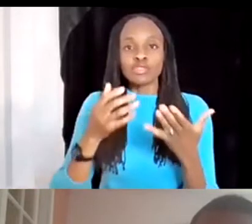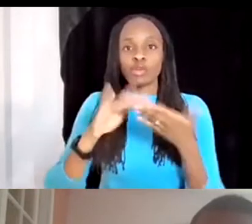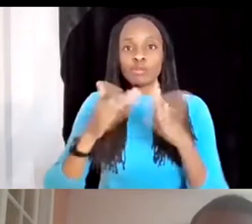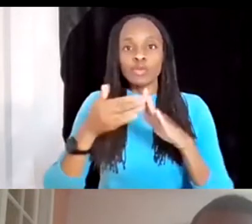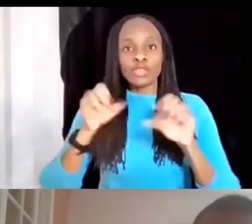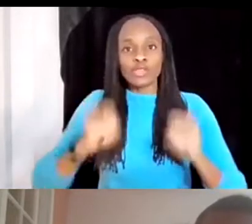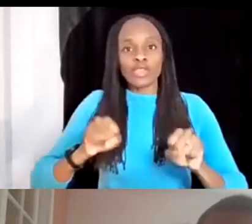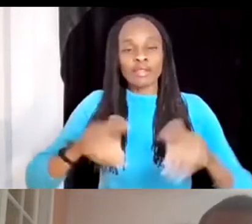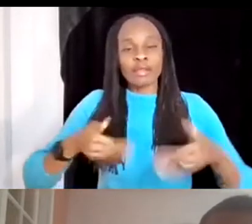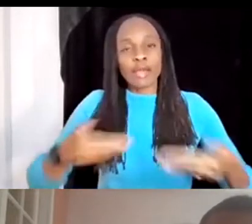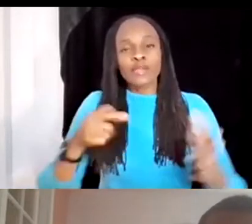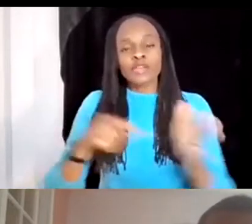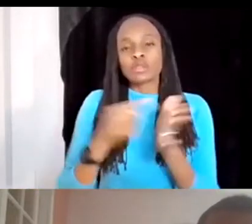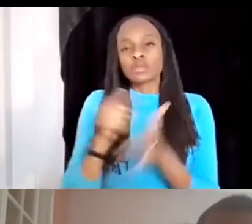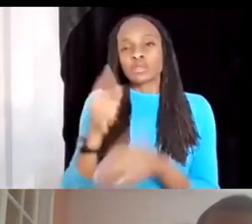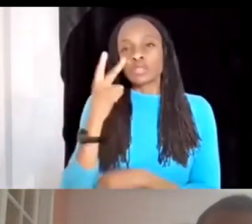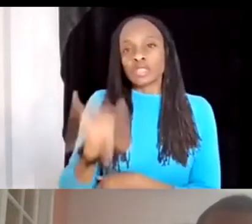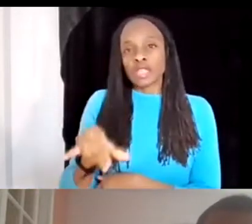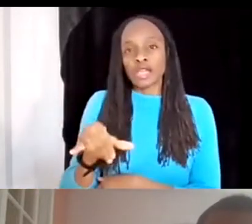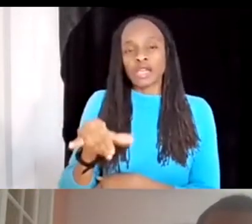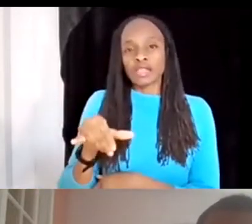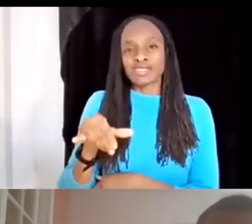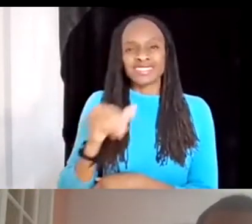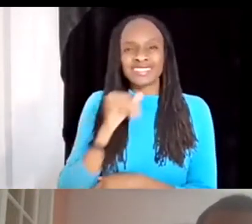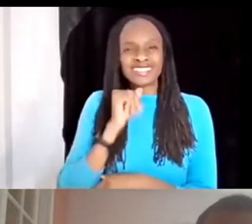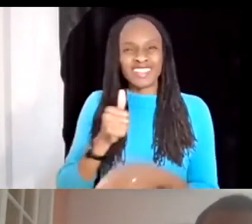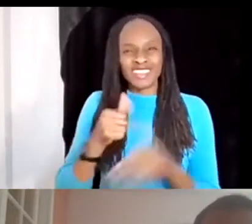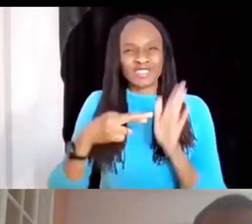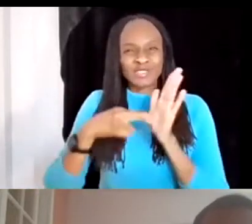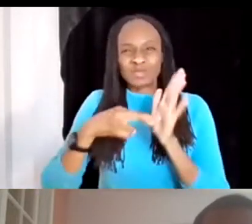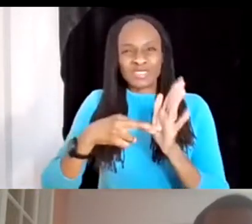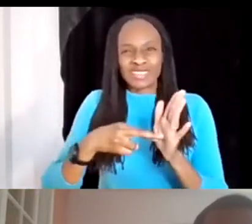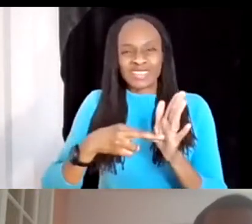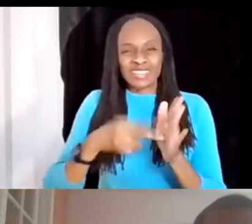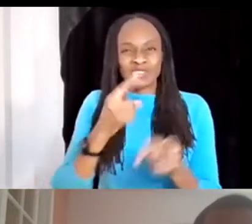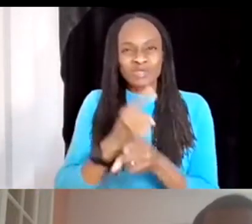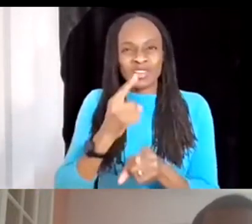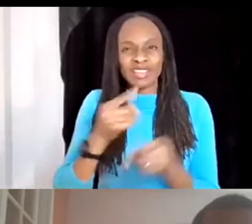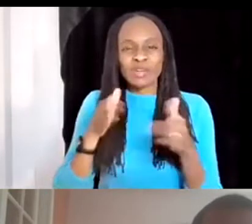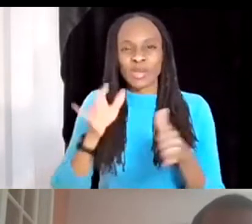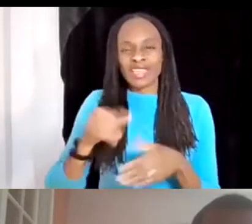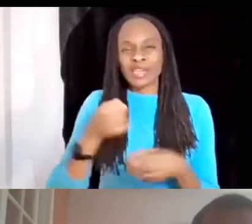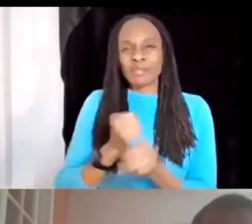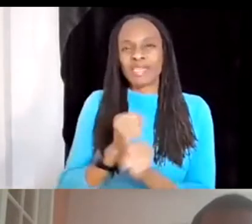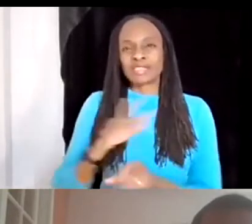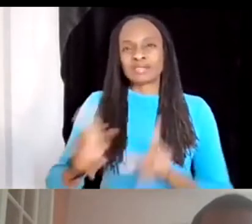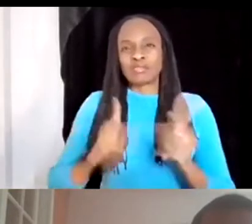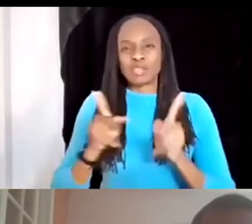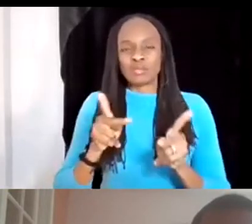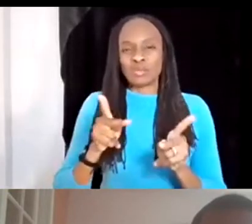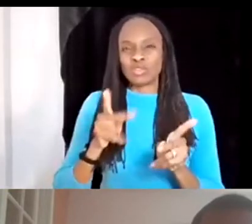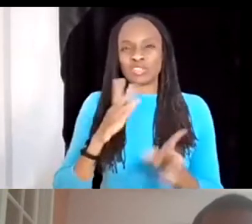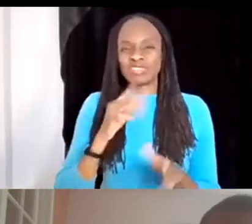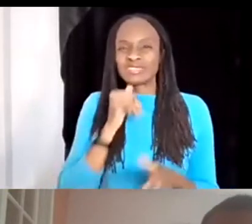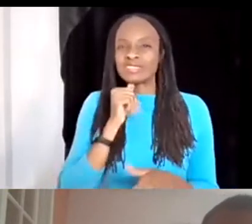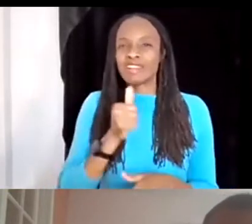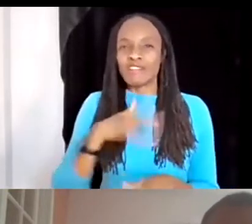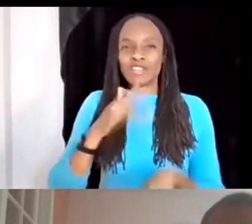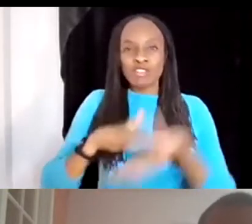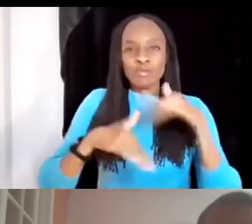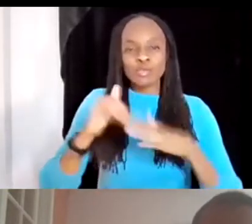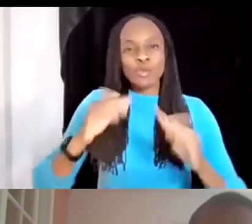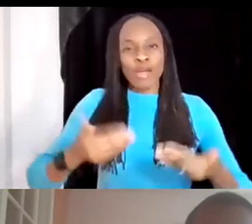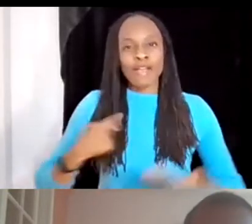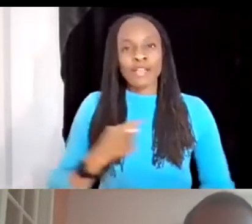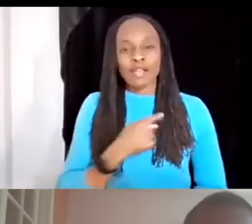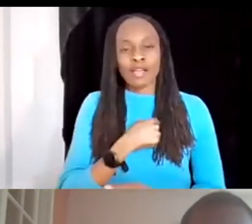sometimes when you do see it, we're misrepresented in such a way that makes people leery about hiring us potentially. But there, as so many of